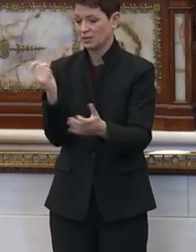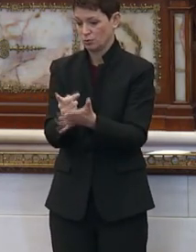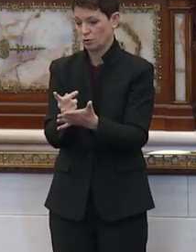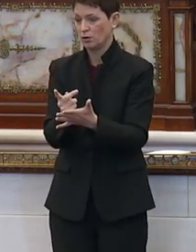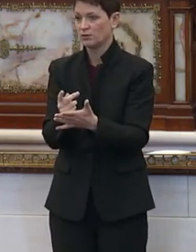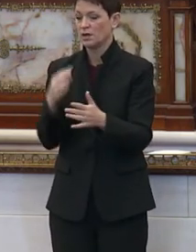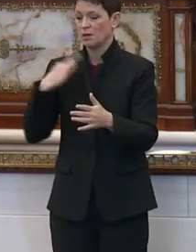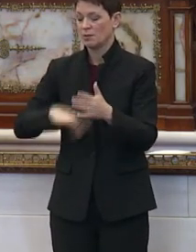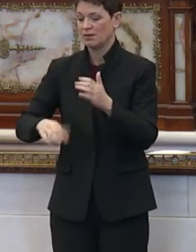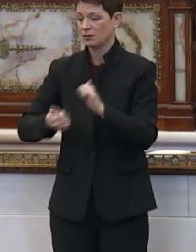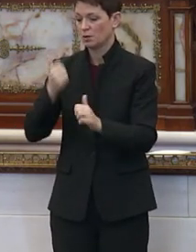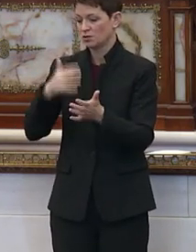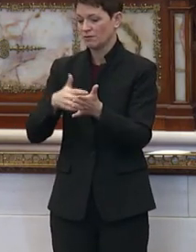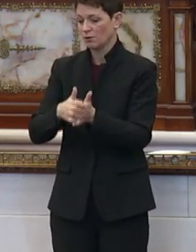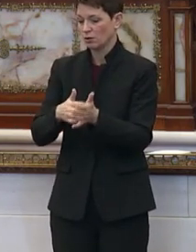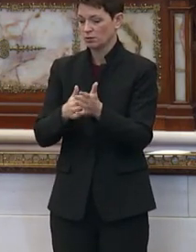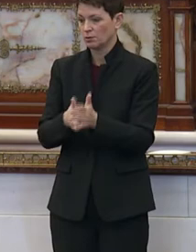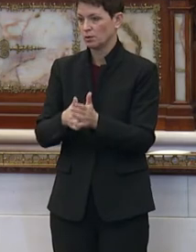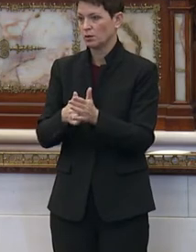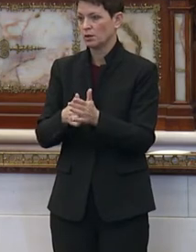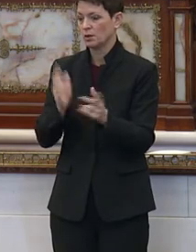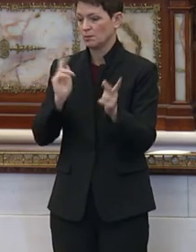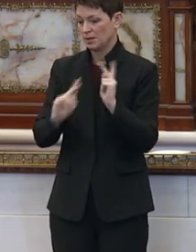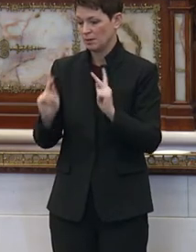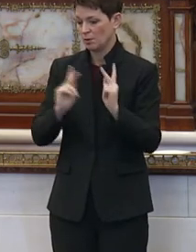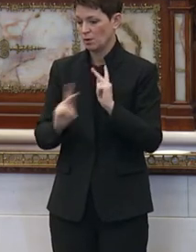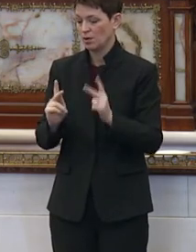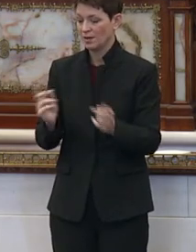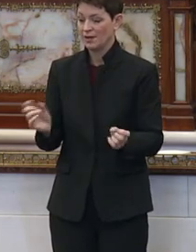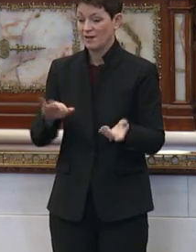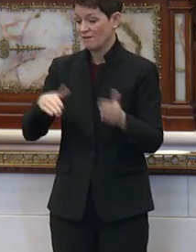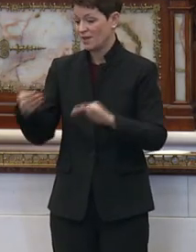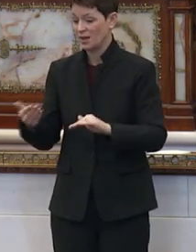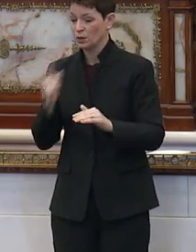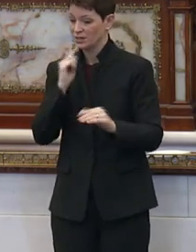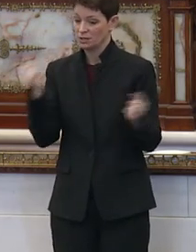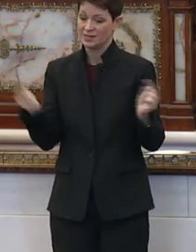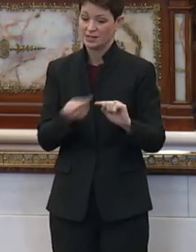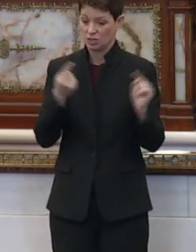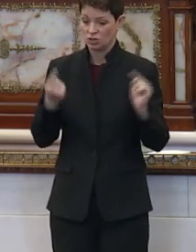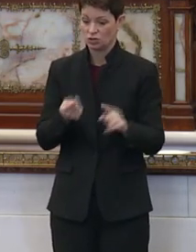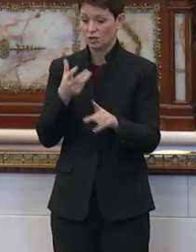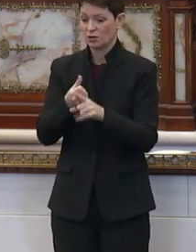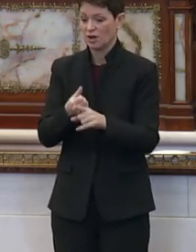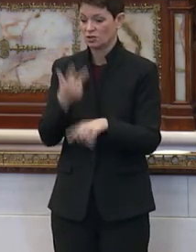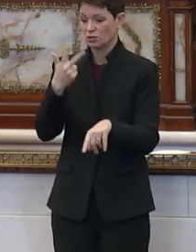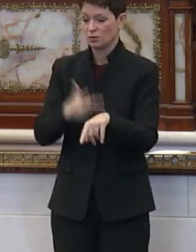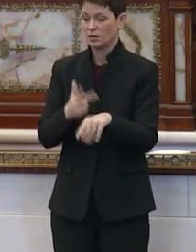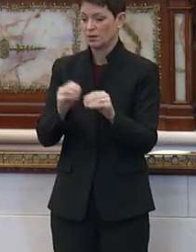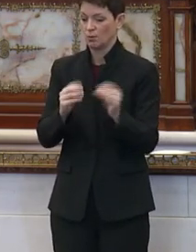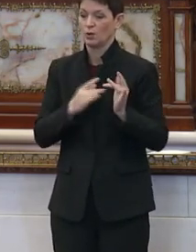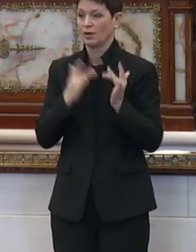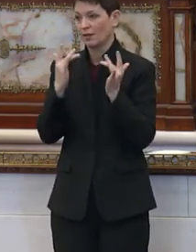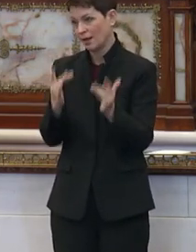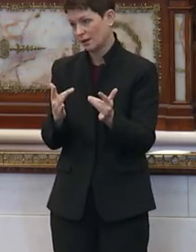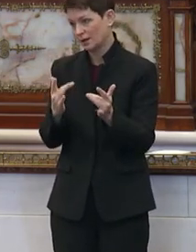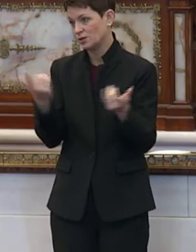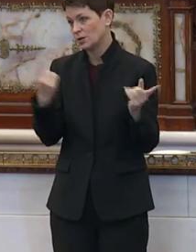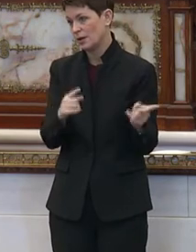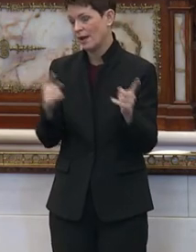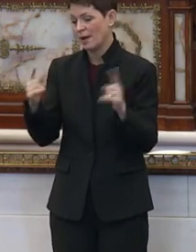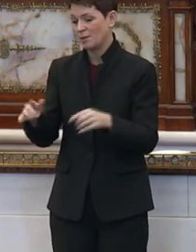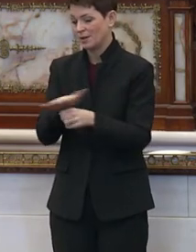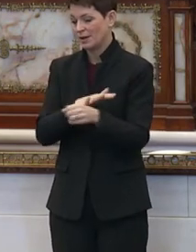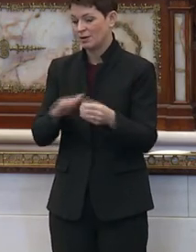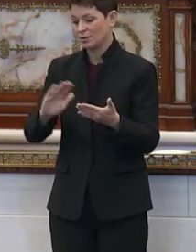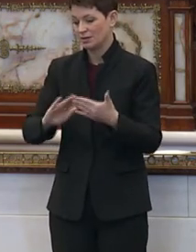benefiting the most vulnerable roadway users. Fatal or serious injury crashes are three times more likely to occur in